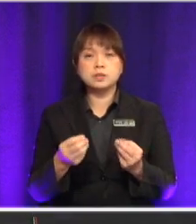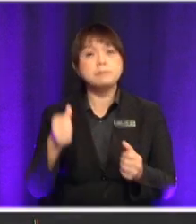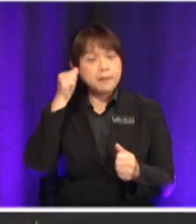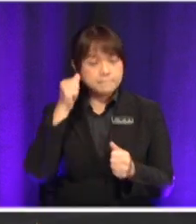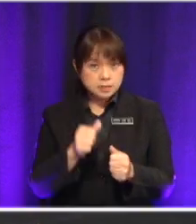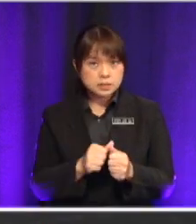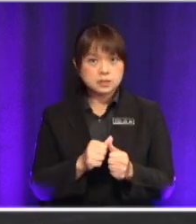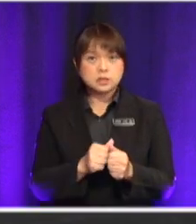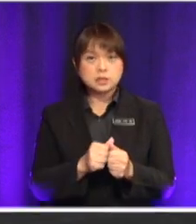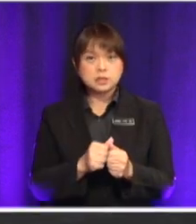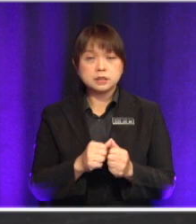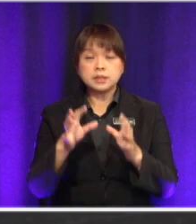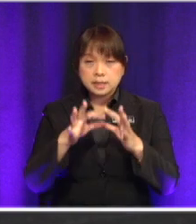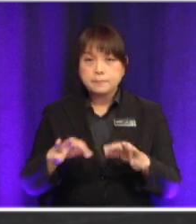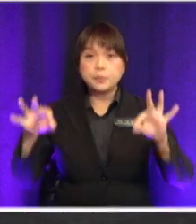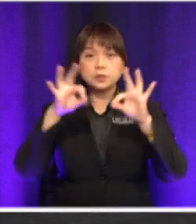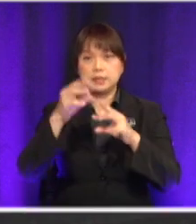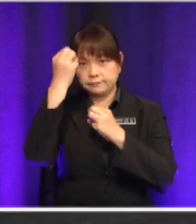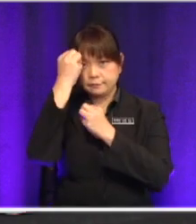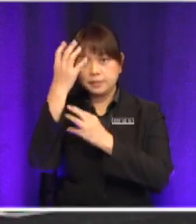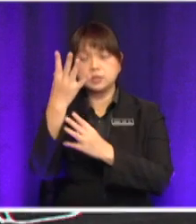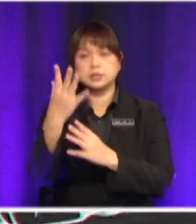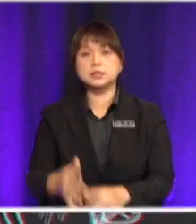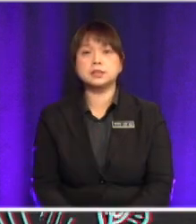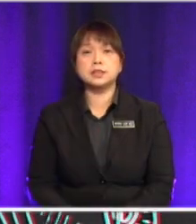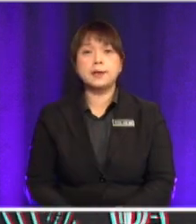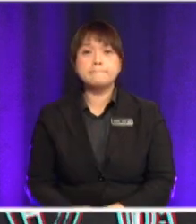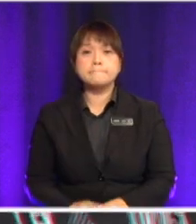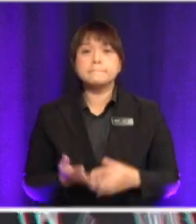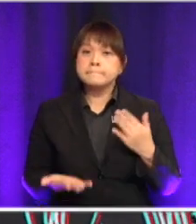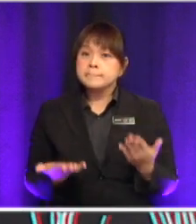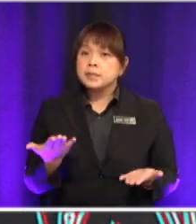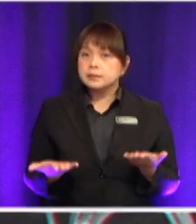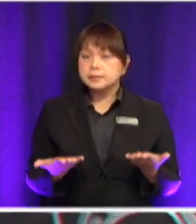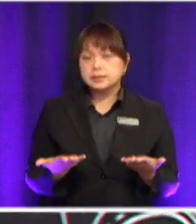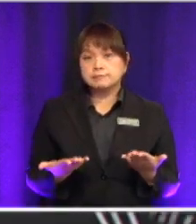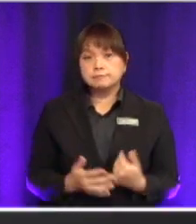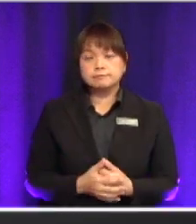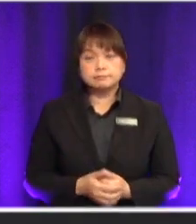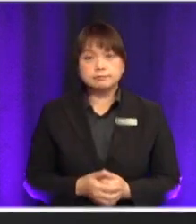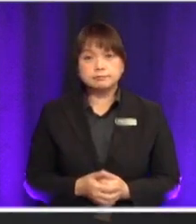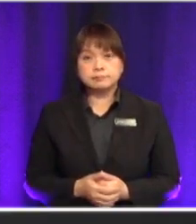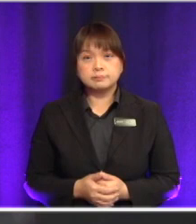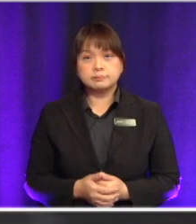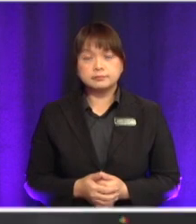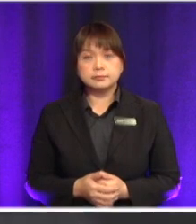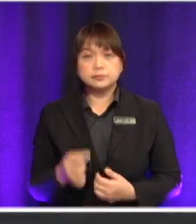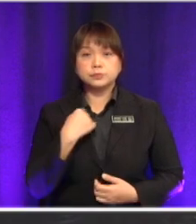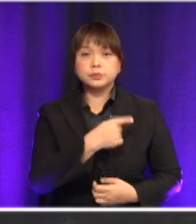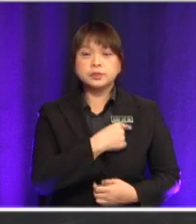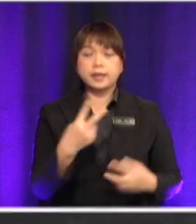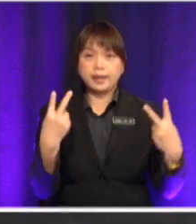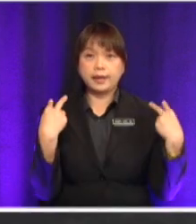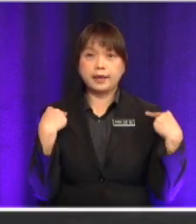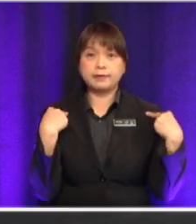you can record it. That's Yeah. true. Or maybe, this is me again being, because Nivila and I, we have something in common, which